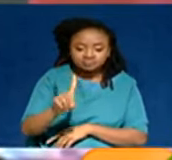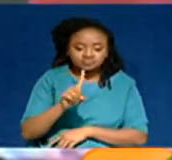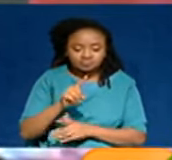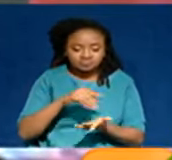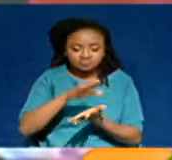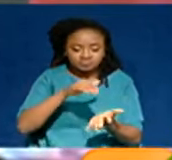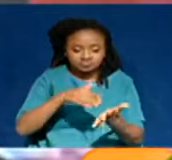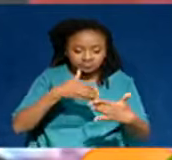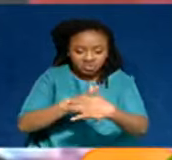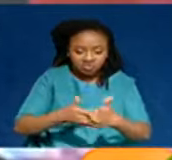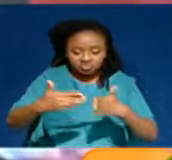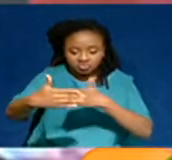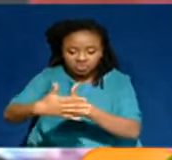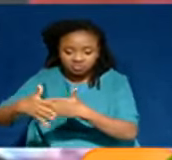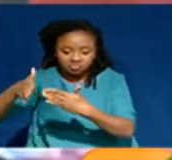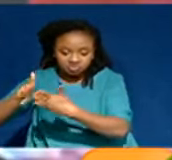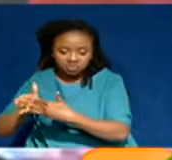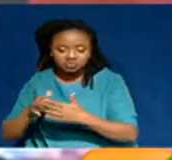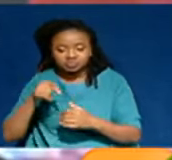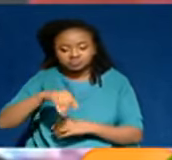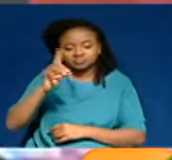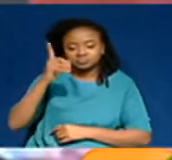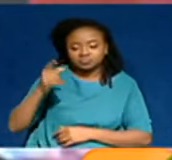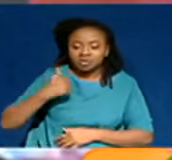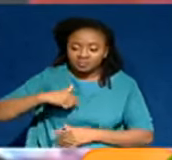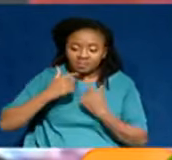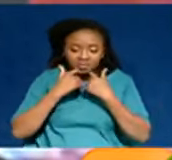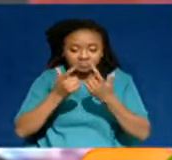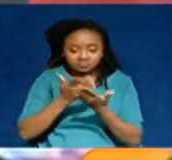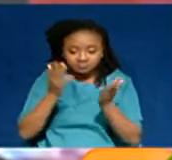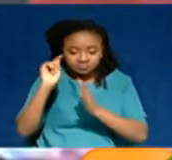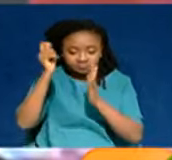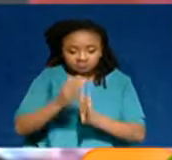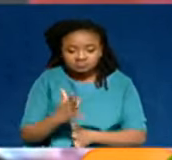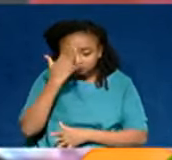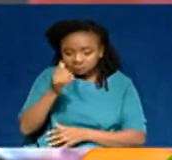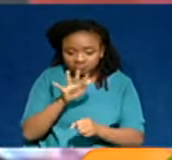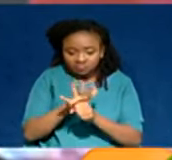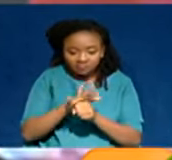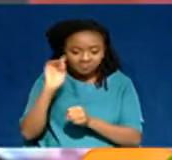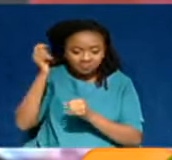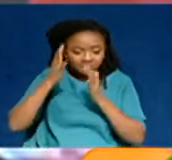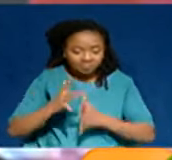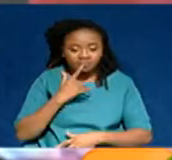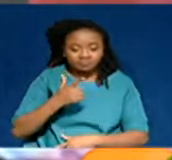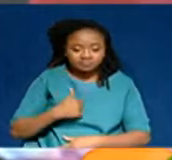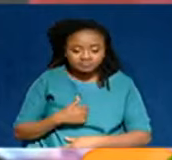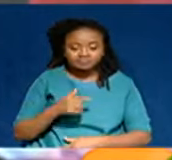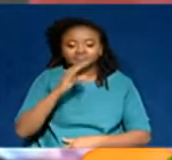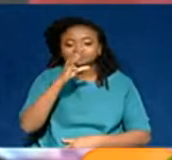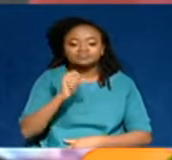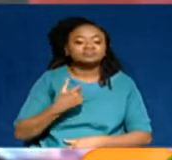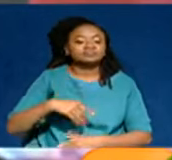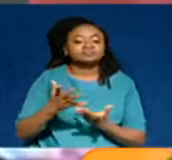Nairobi. Okay. We, Trevor, I'm telling Kenyans, because many Kenyans have told me, CS, we should see you on the